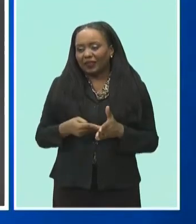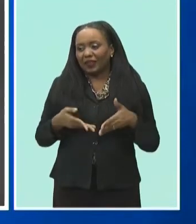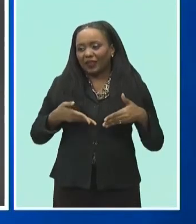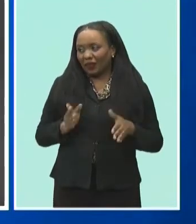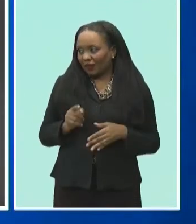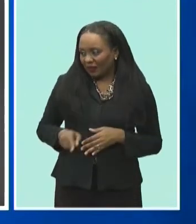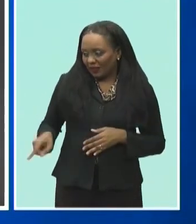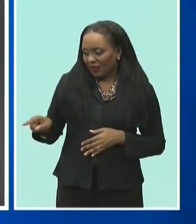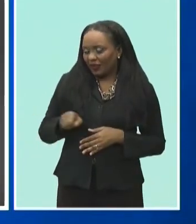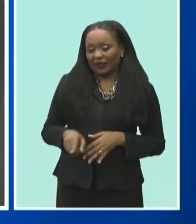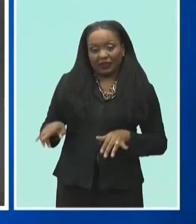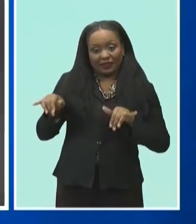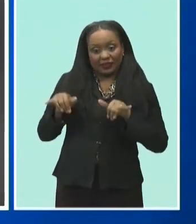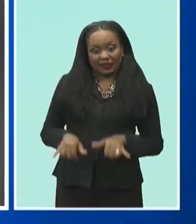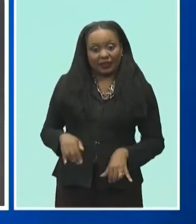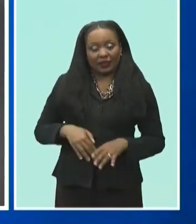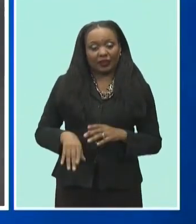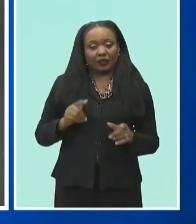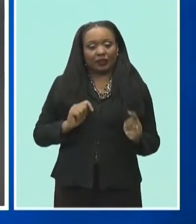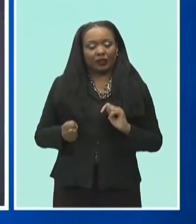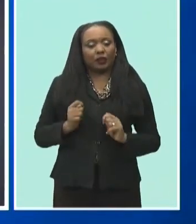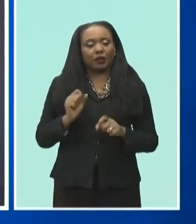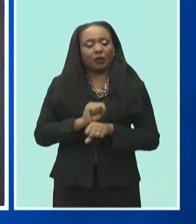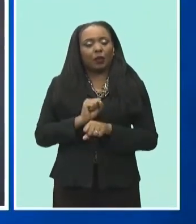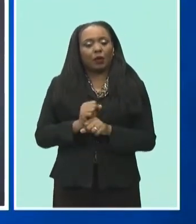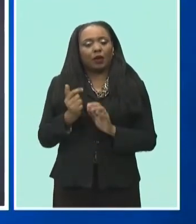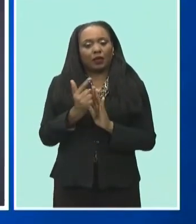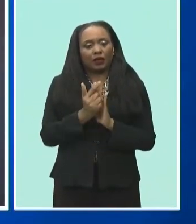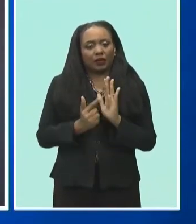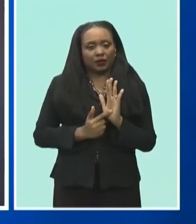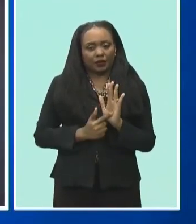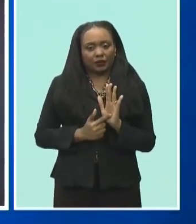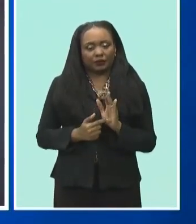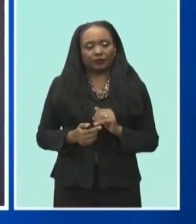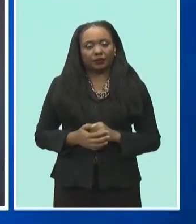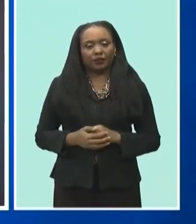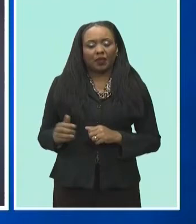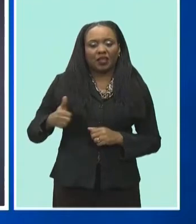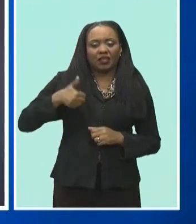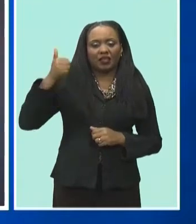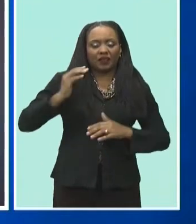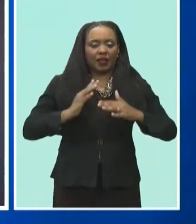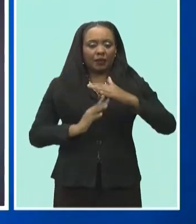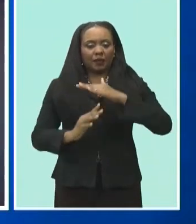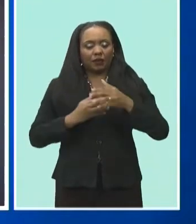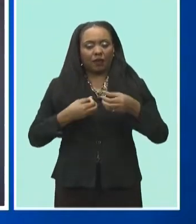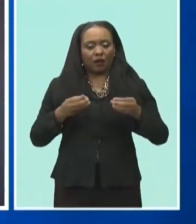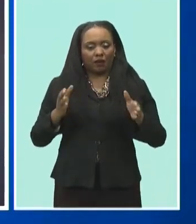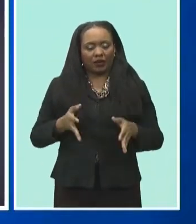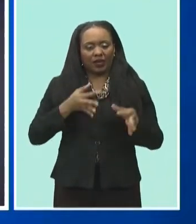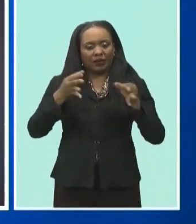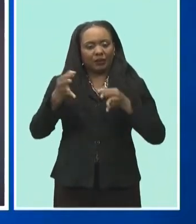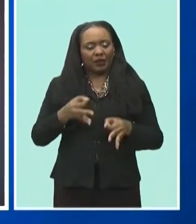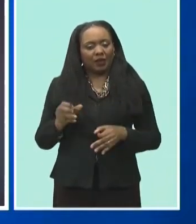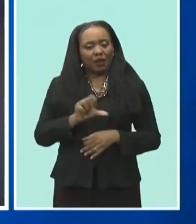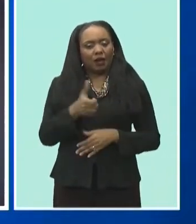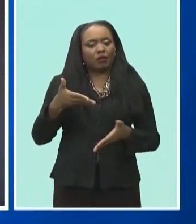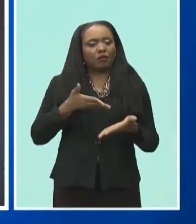Venezuelan to stay in TNT to work legally. The chief immigration officer explained other rights that the Venezuelans will